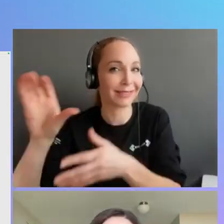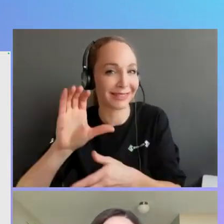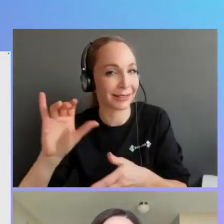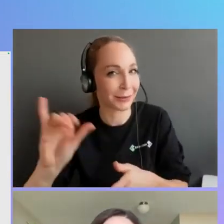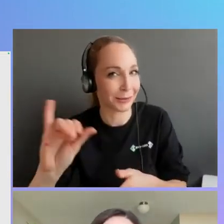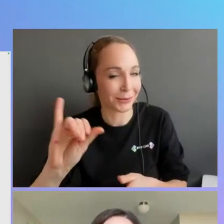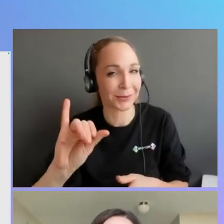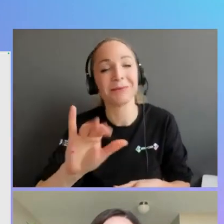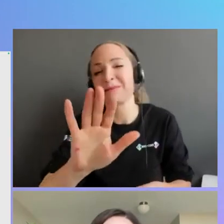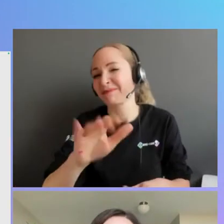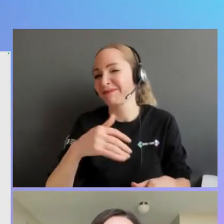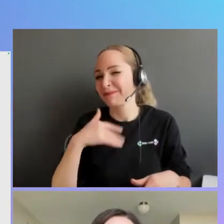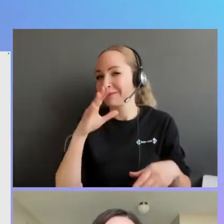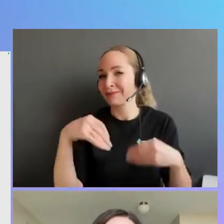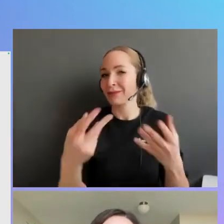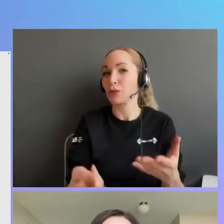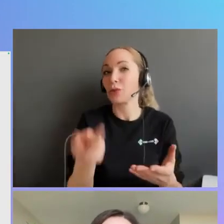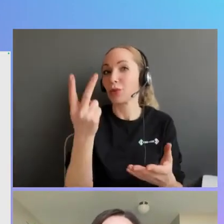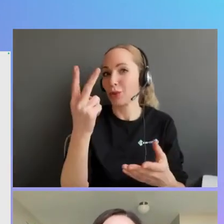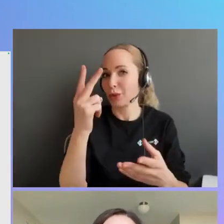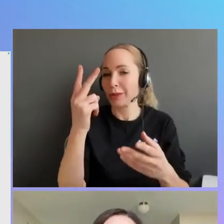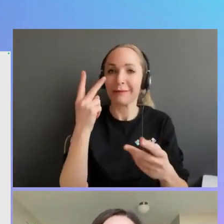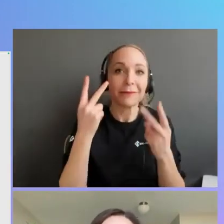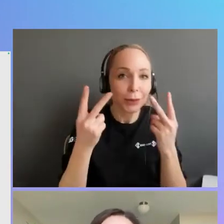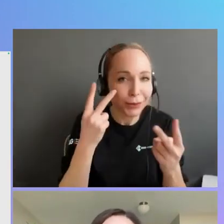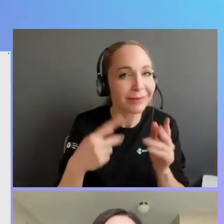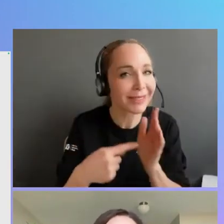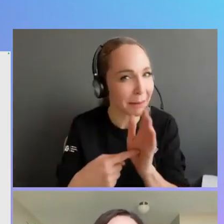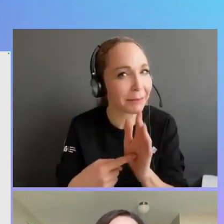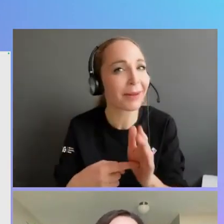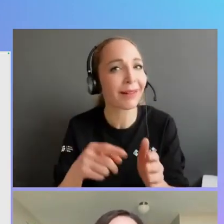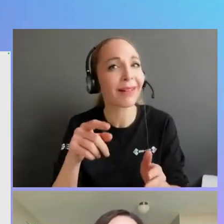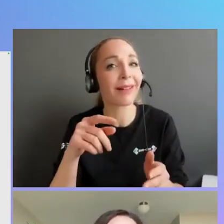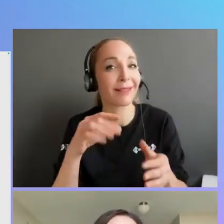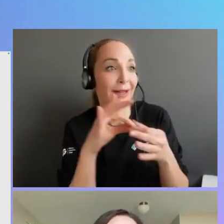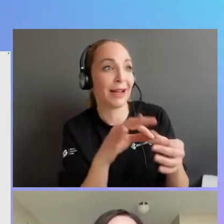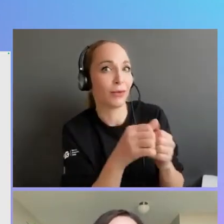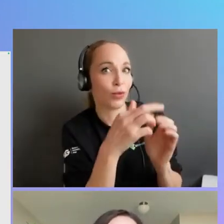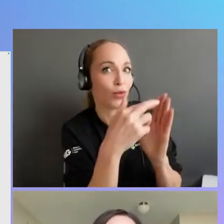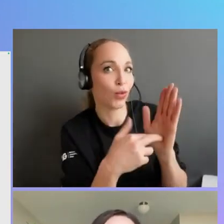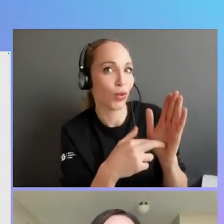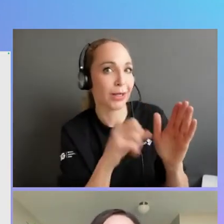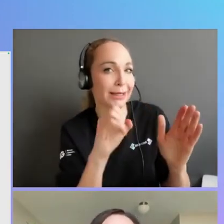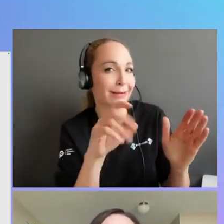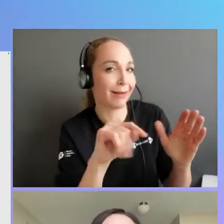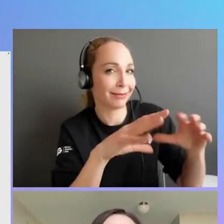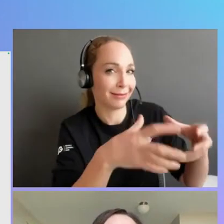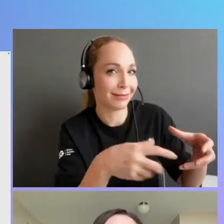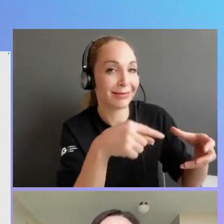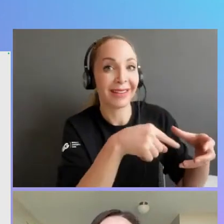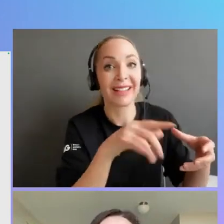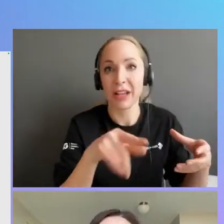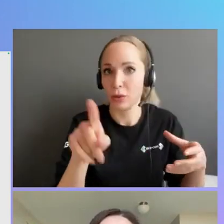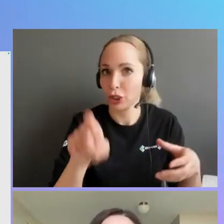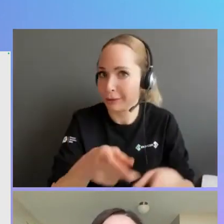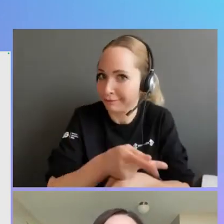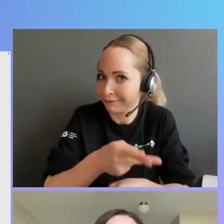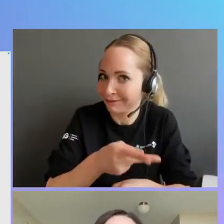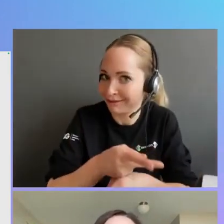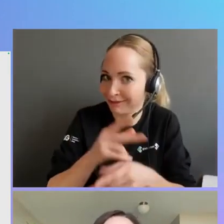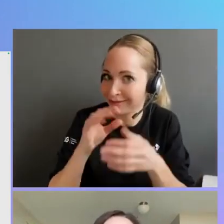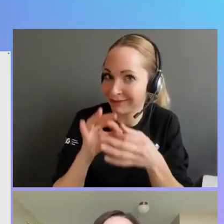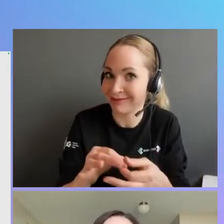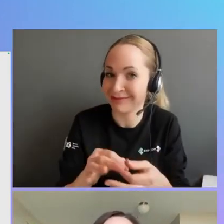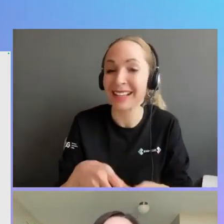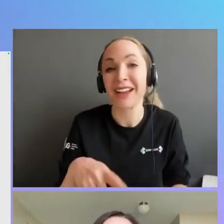visual examples of some rule set things that you should maybe look out for. So the first one would be an inaccurate best